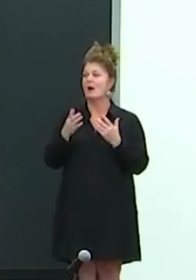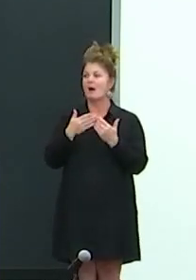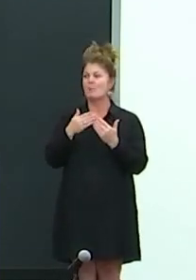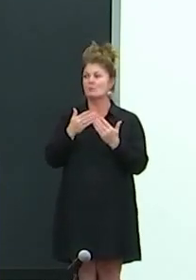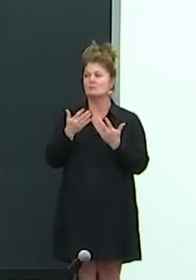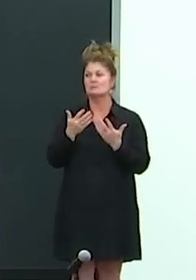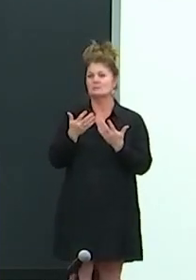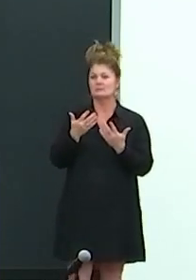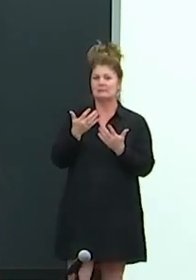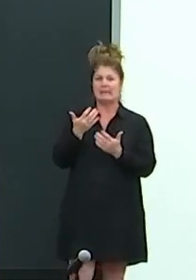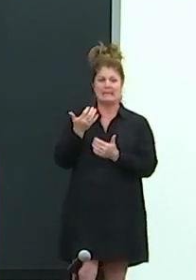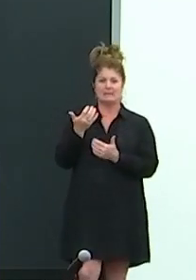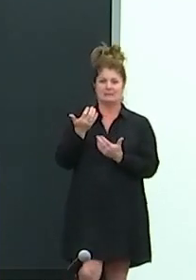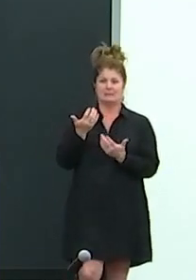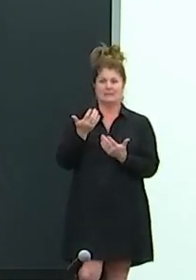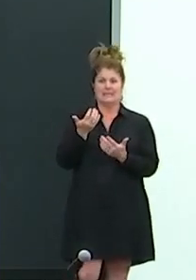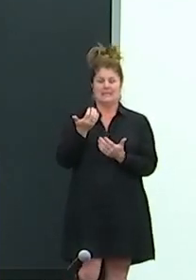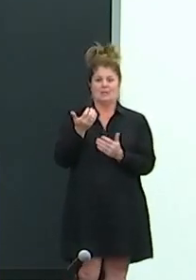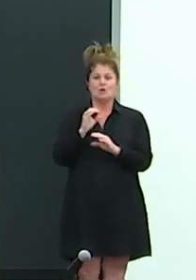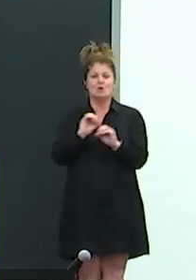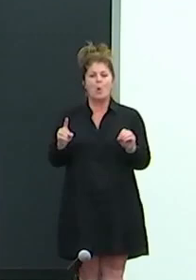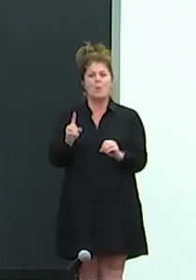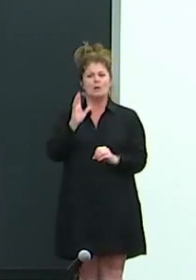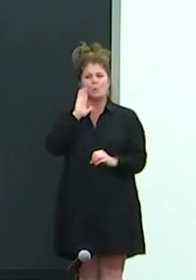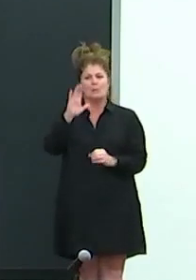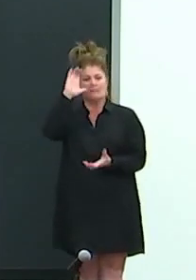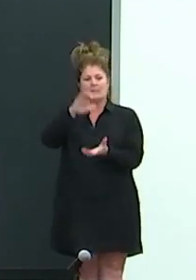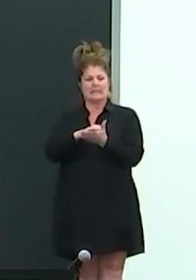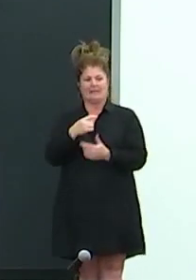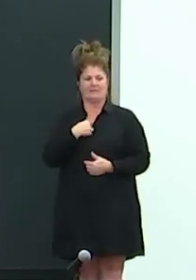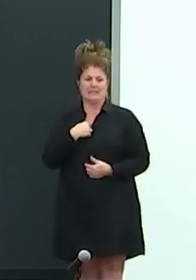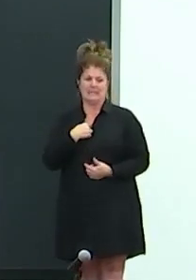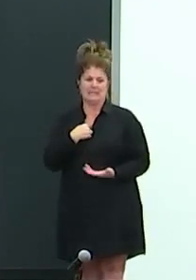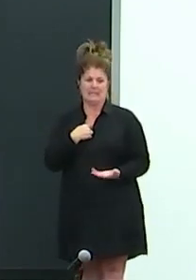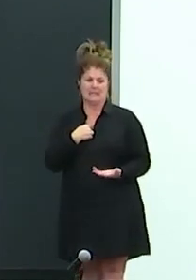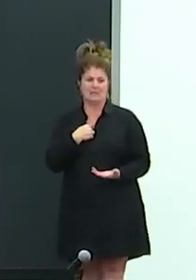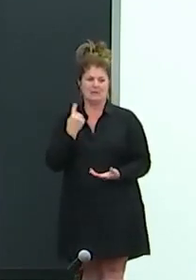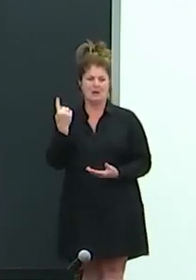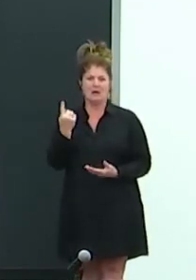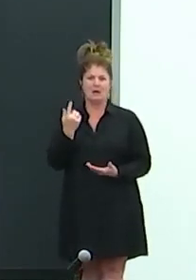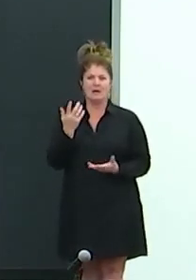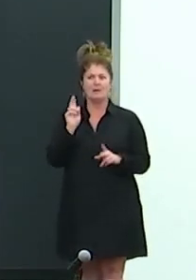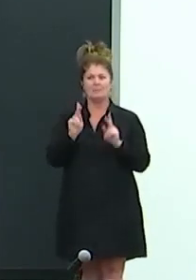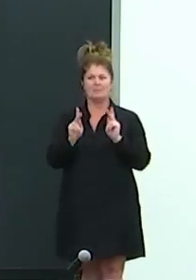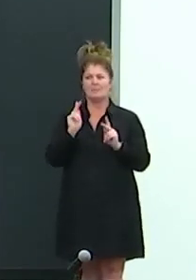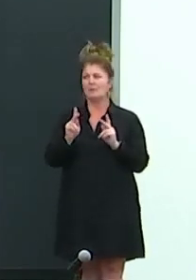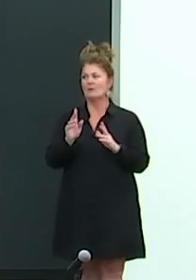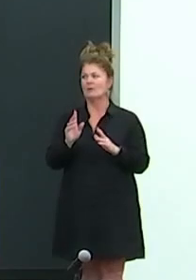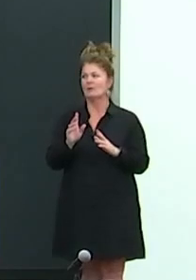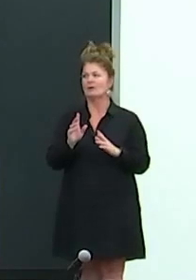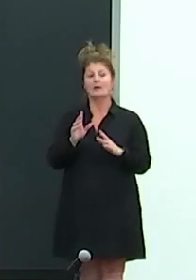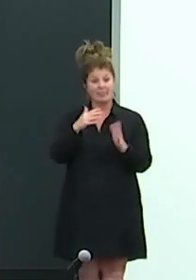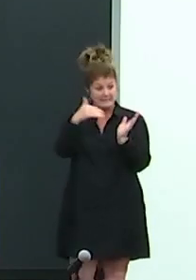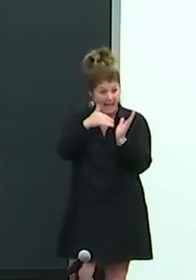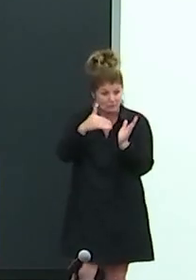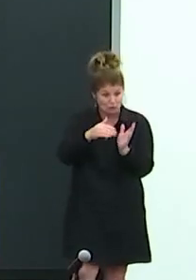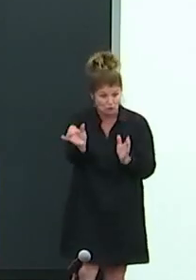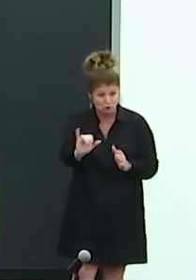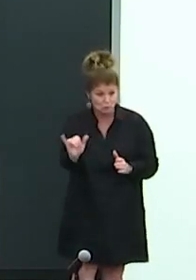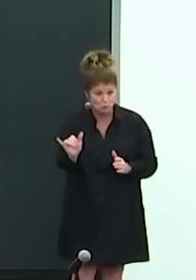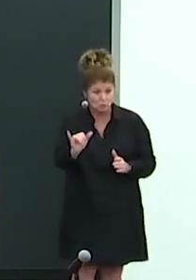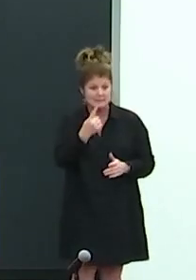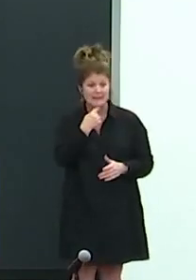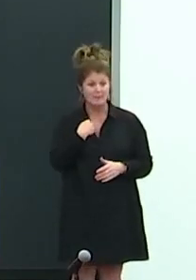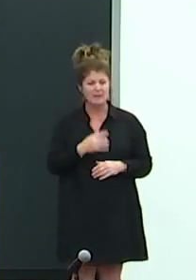not believe me, or I'm constantly being rejected, even by doctors who will